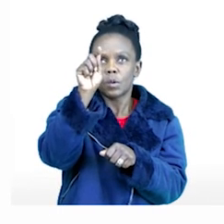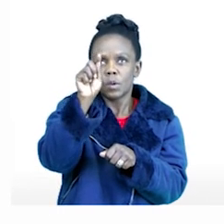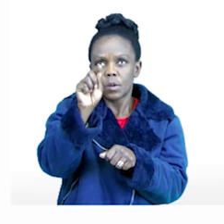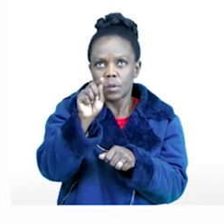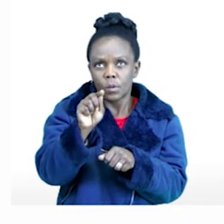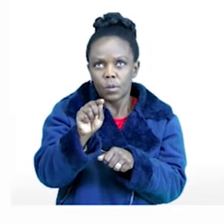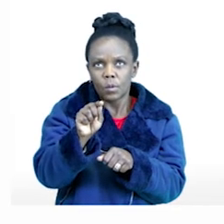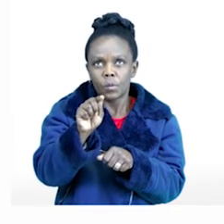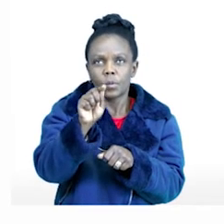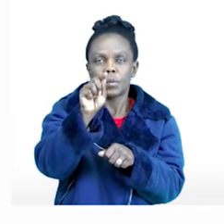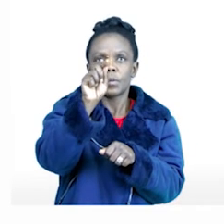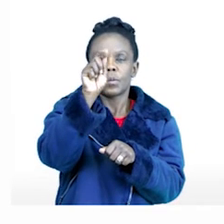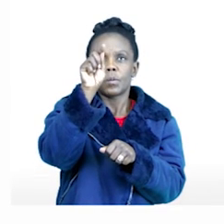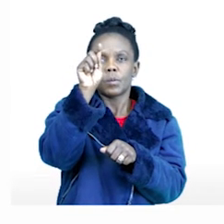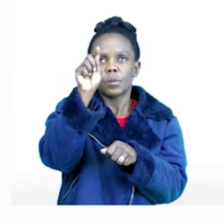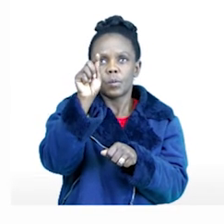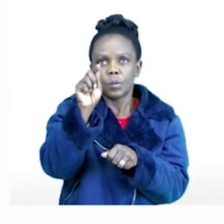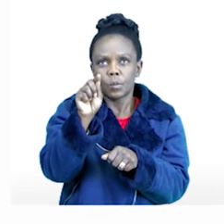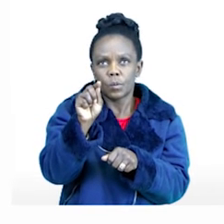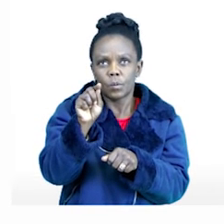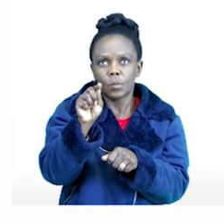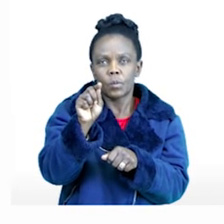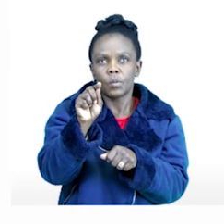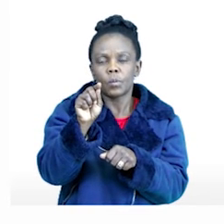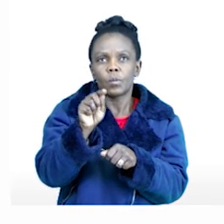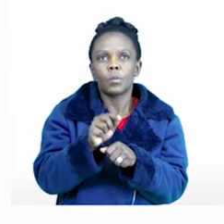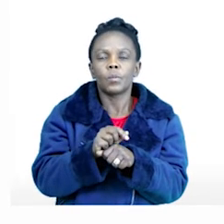lifting your pencil. Let's take a